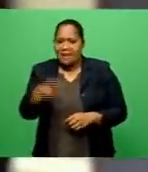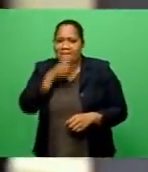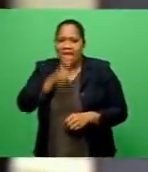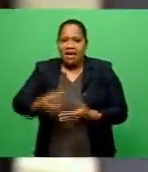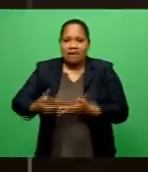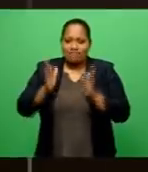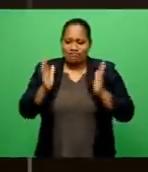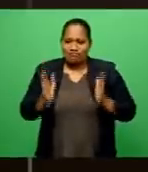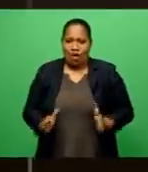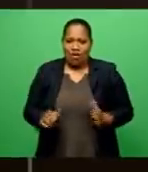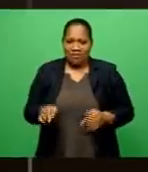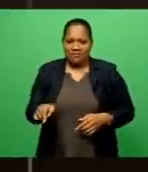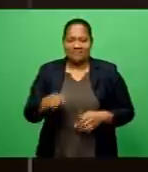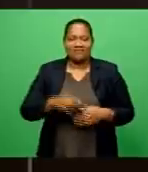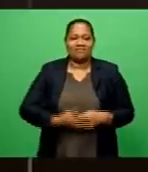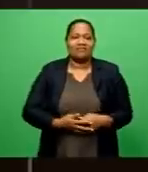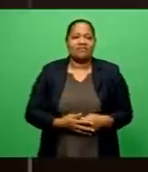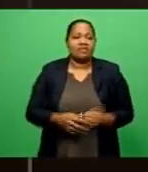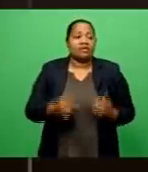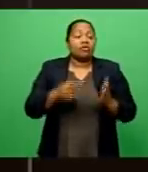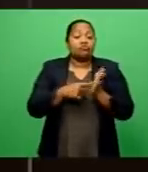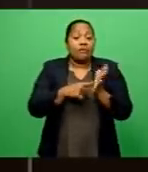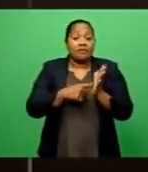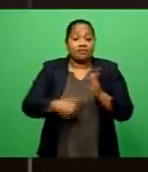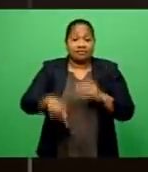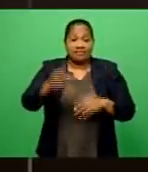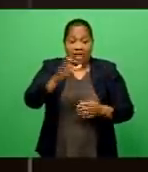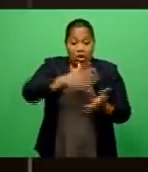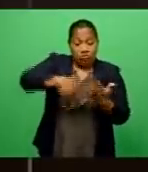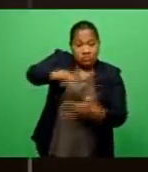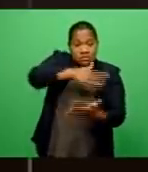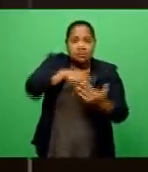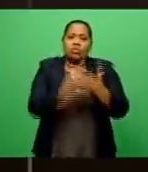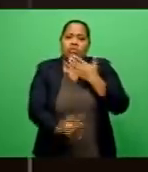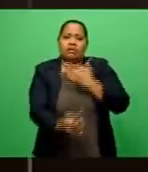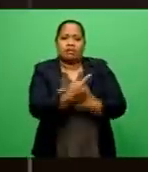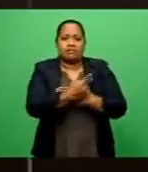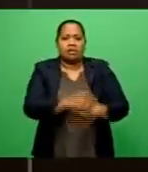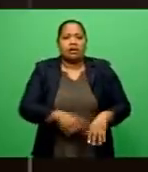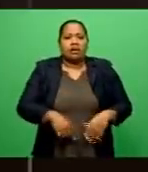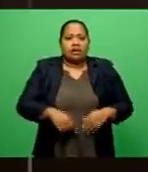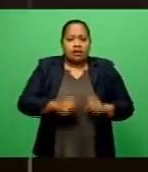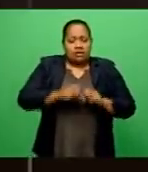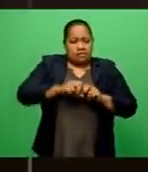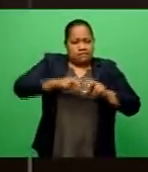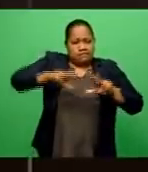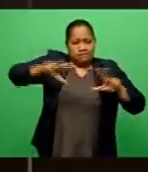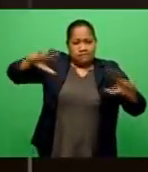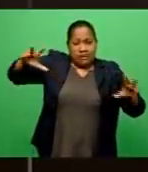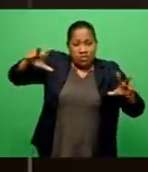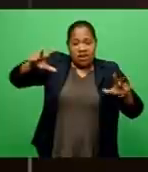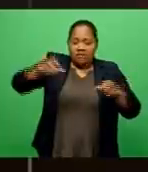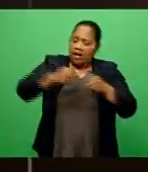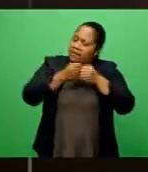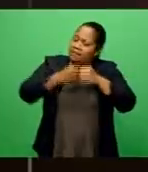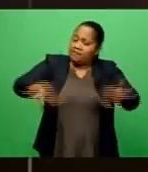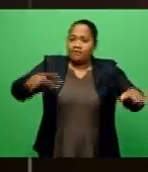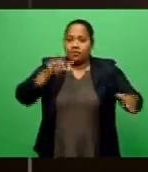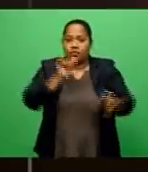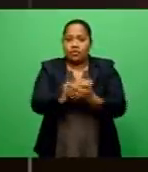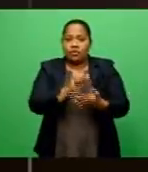FBC News. Tropical cyclone Yasa caused widespread damage in parts of Vanuatu. FBC News today